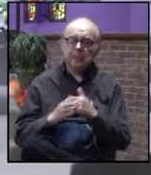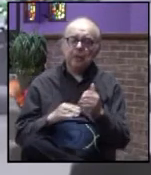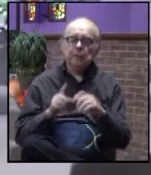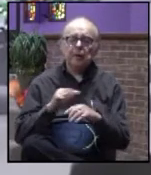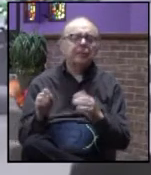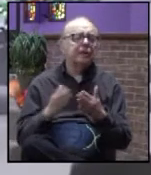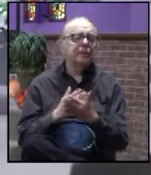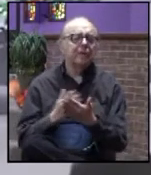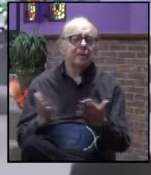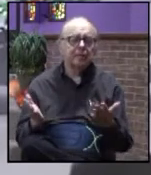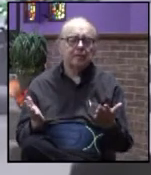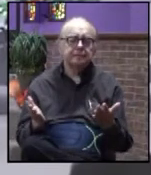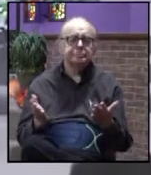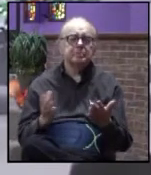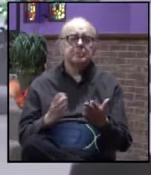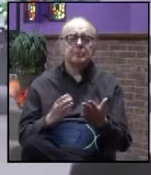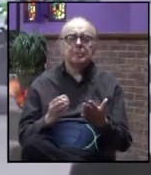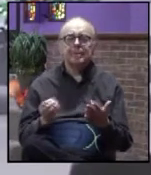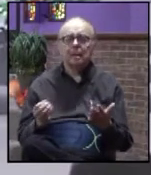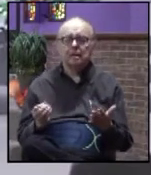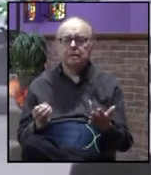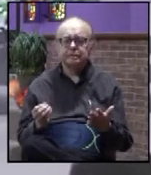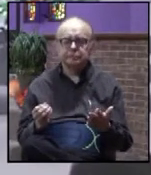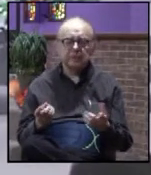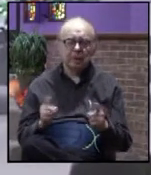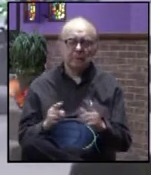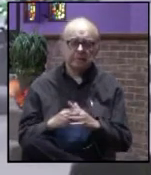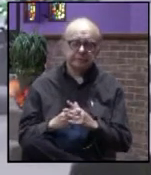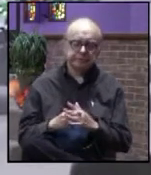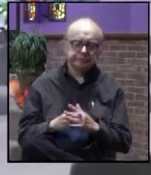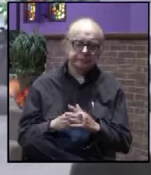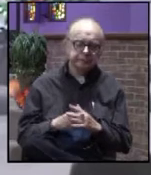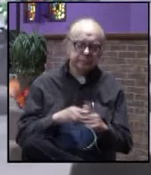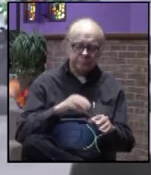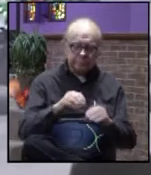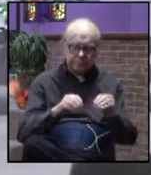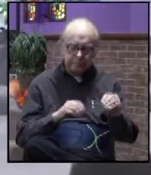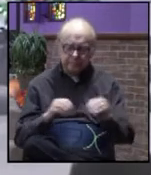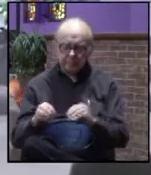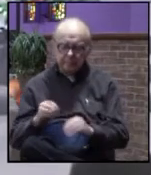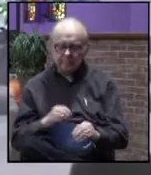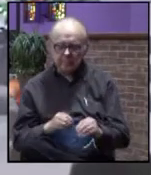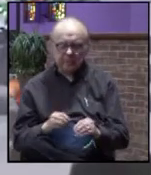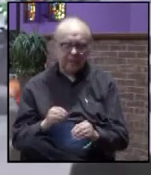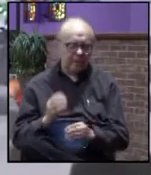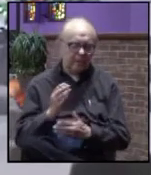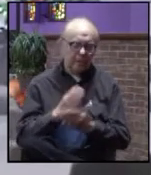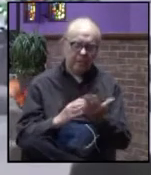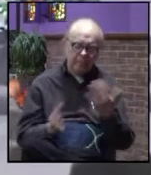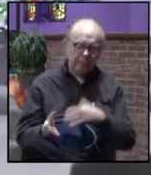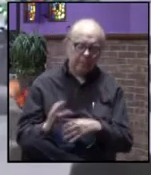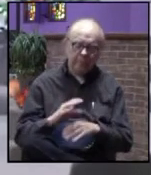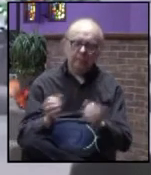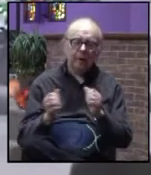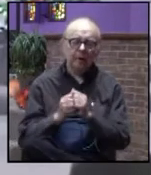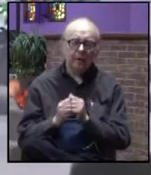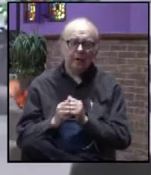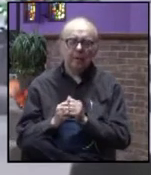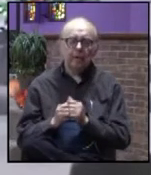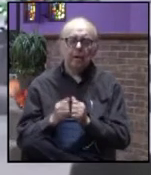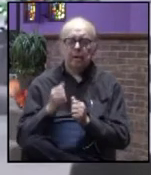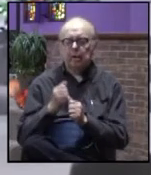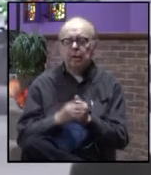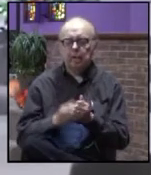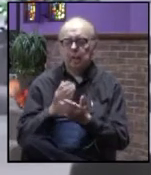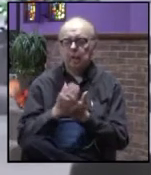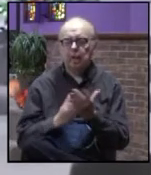things. And this, when you start laying them all out and you design this and you put them all together, each